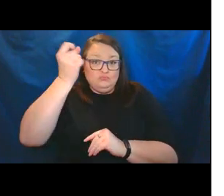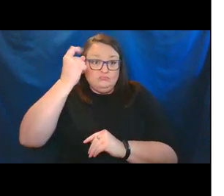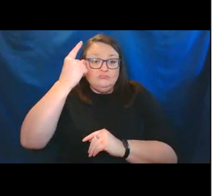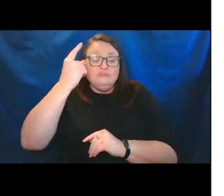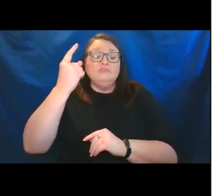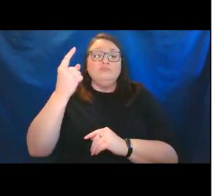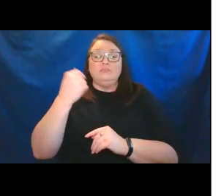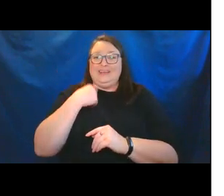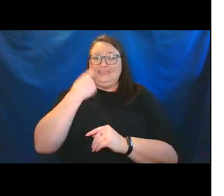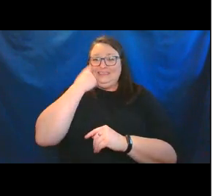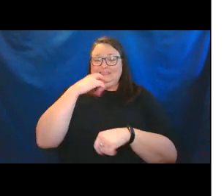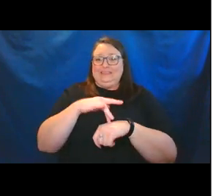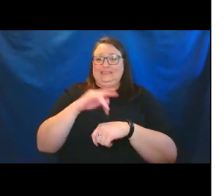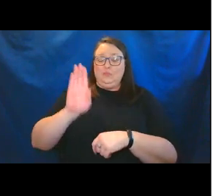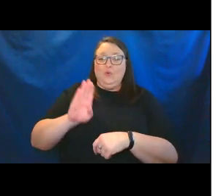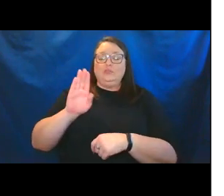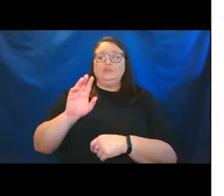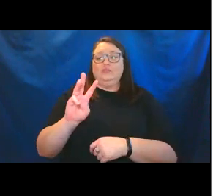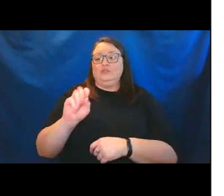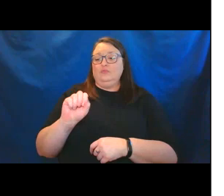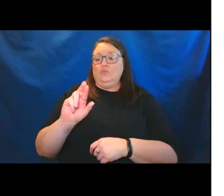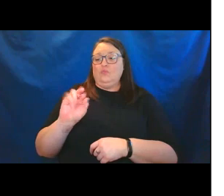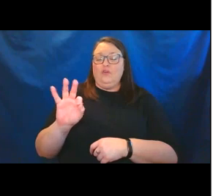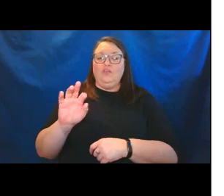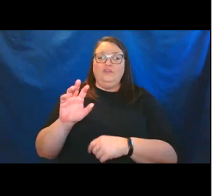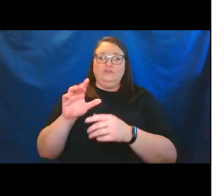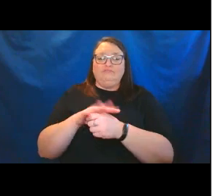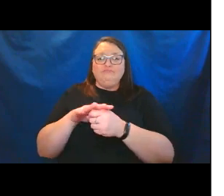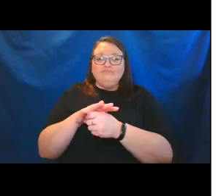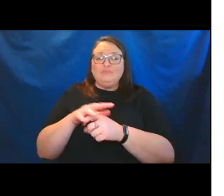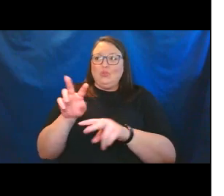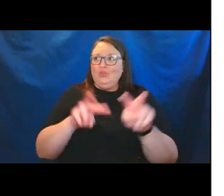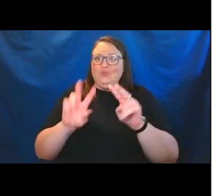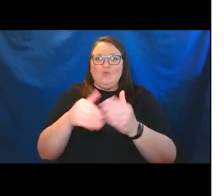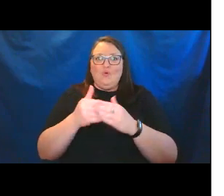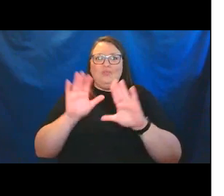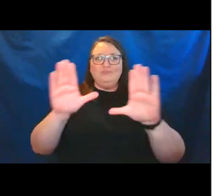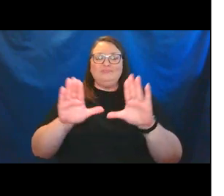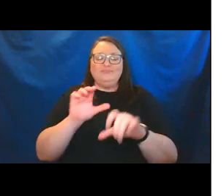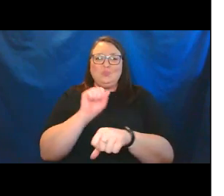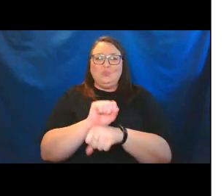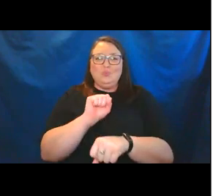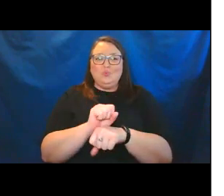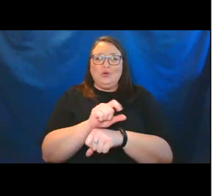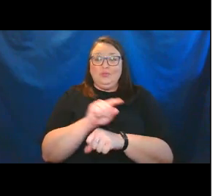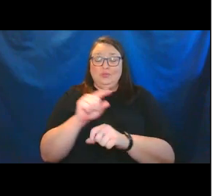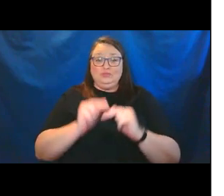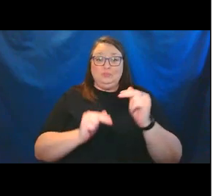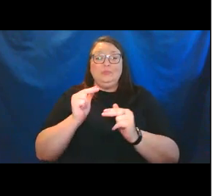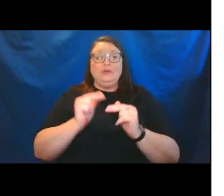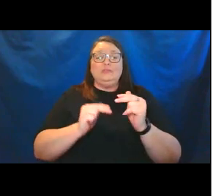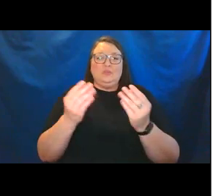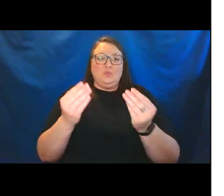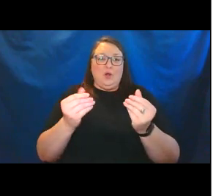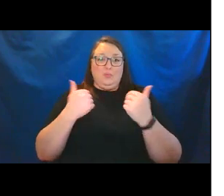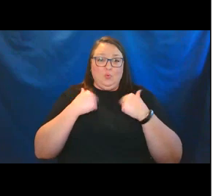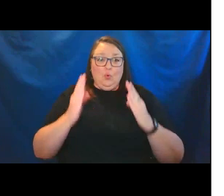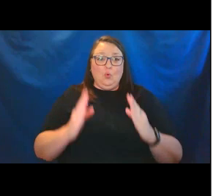was just in Boston down at the Wharf District and looking at the amazing work that the building owners, property owners, are doing